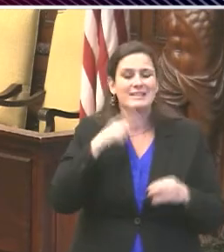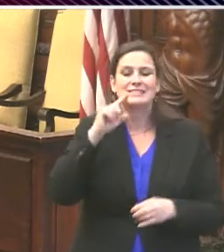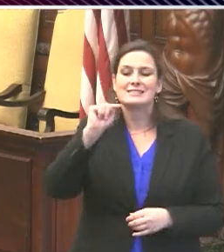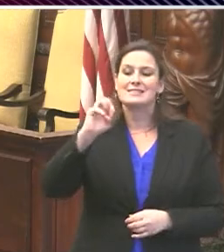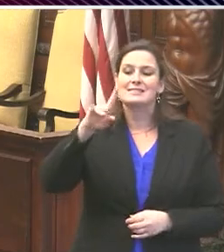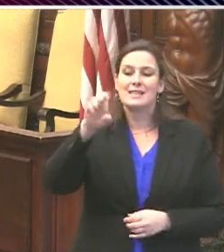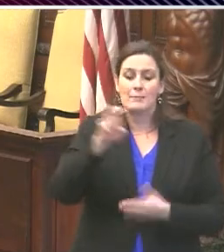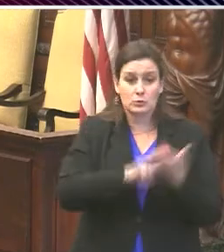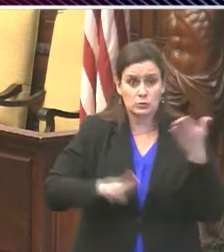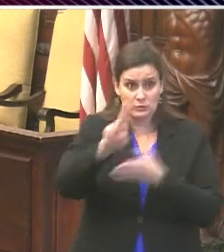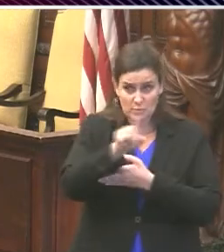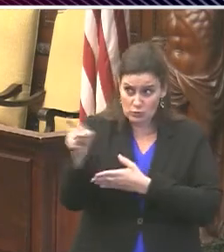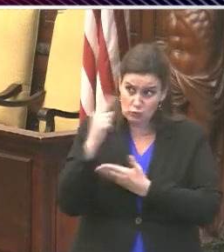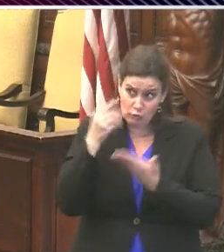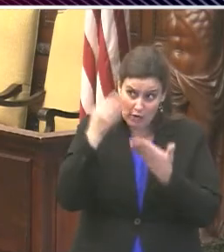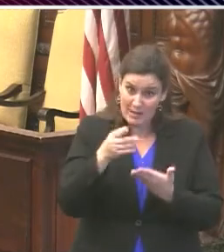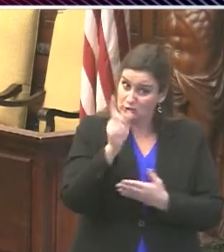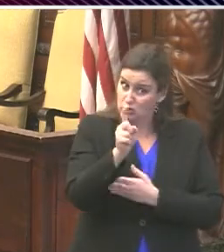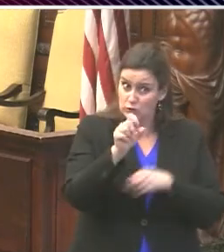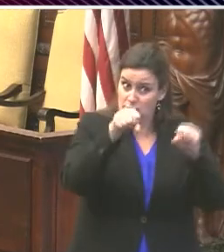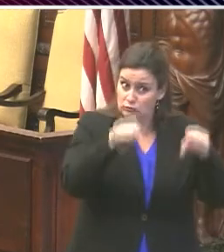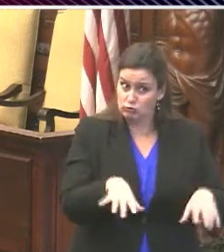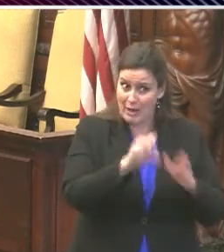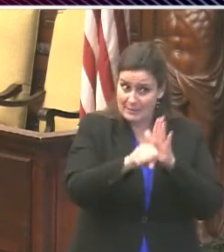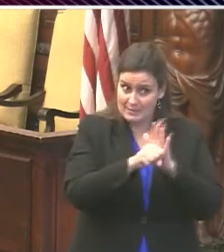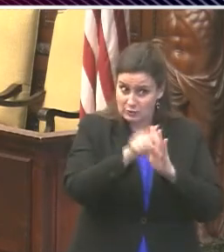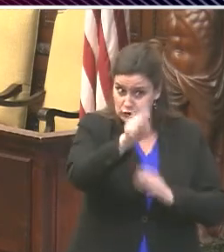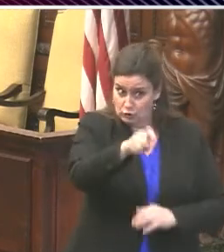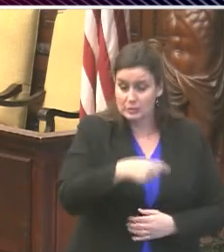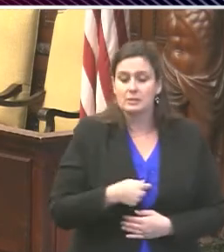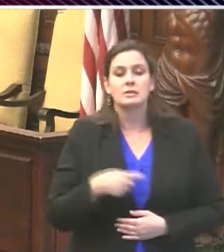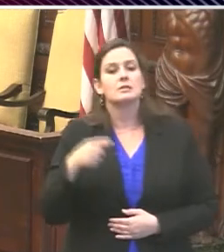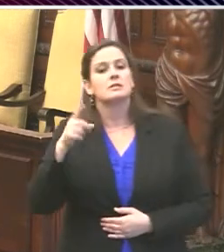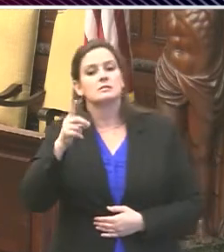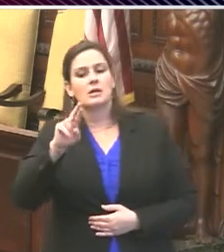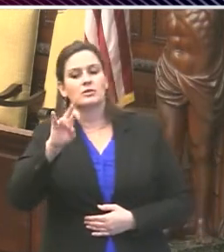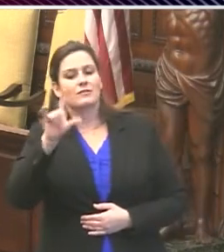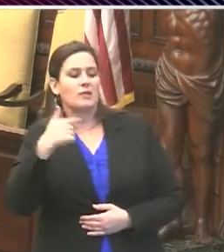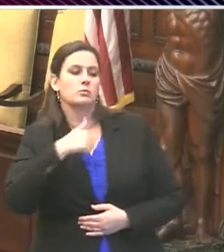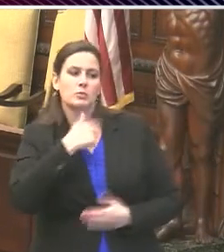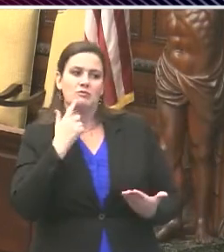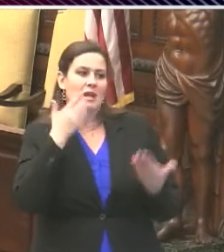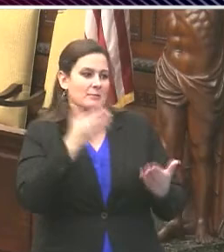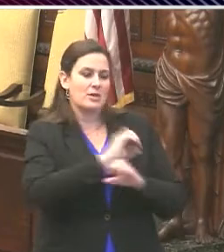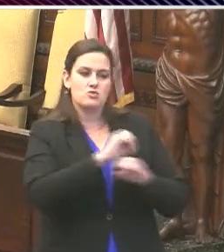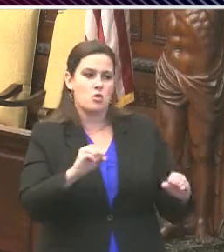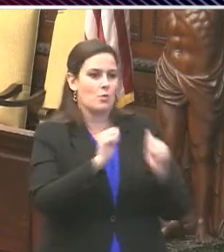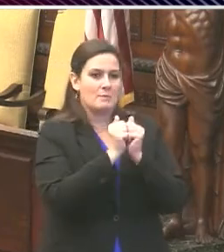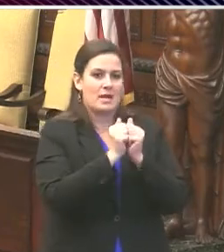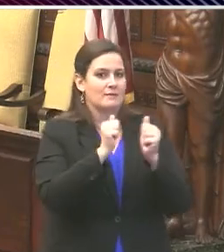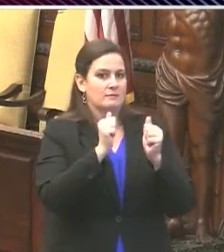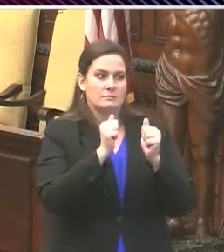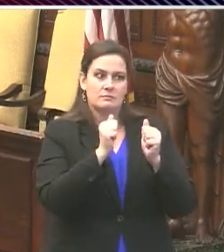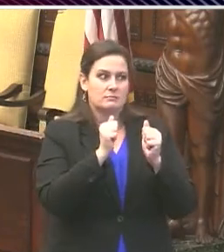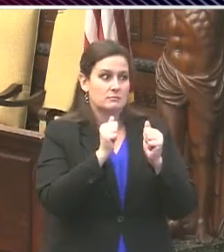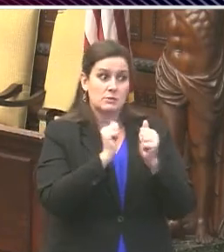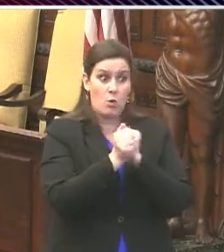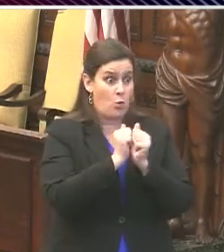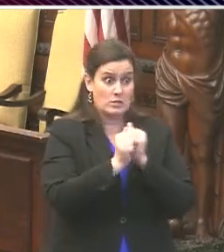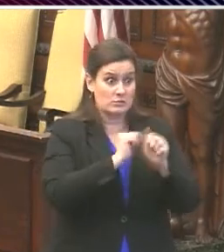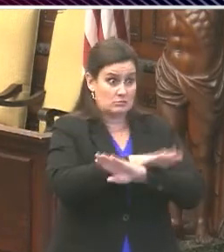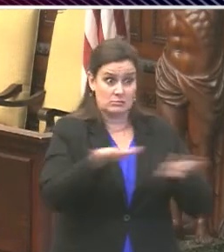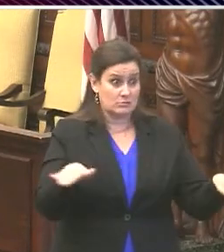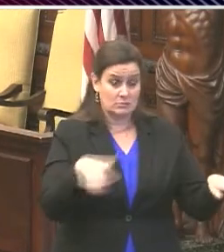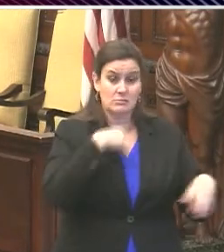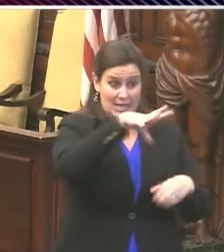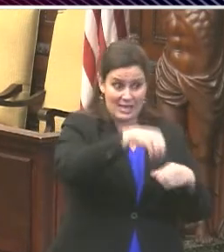not play their season this year? Yeah, we are recommending that nobody does competitive sports between teams. That would